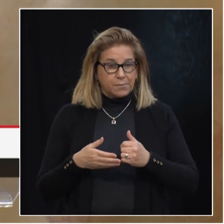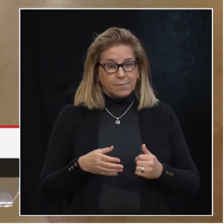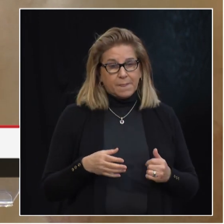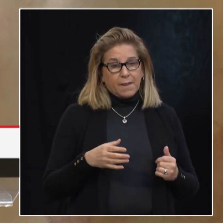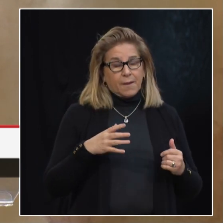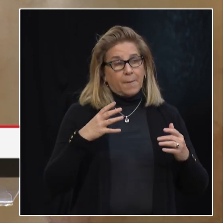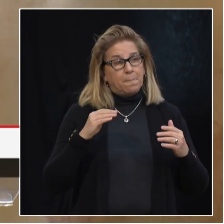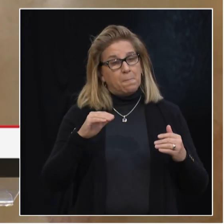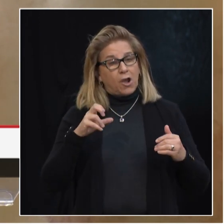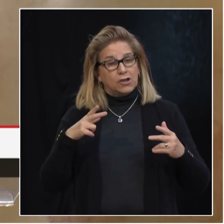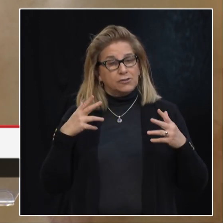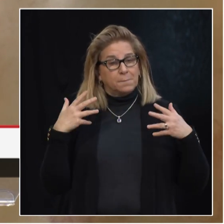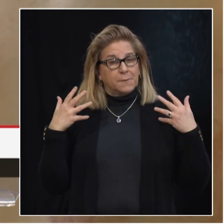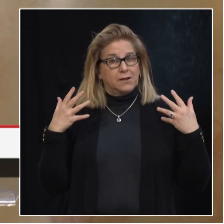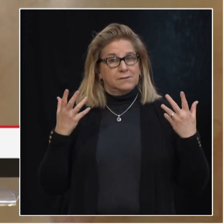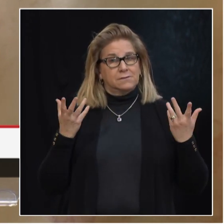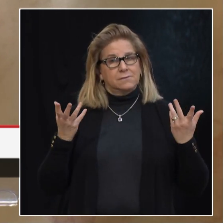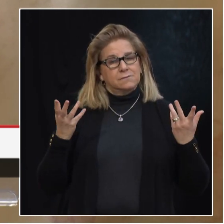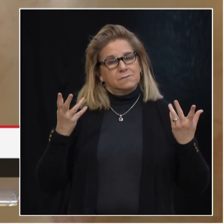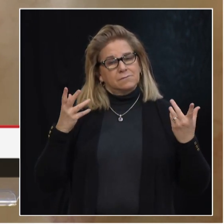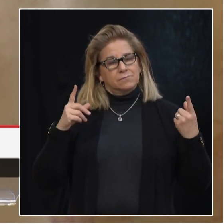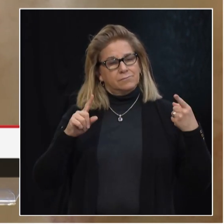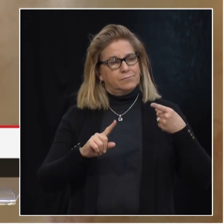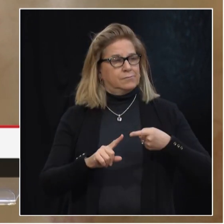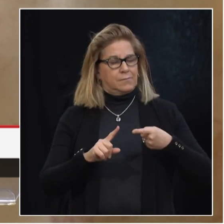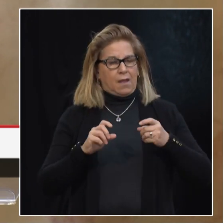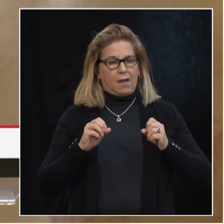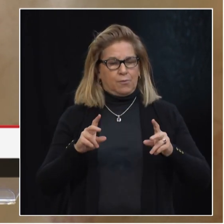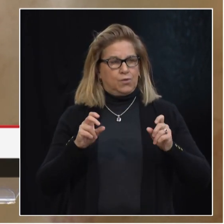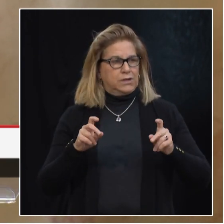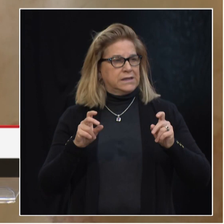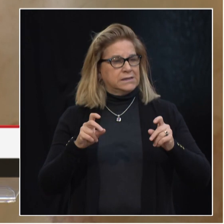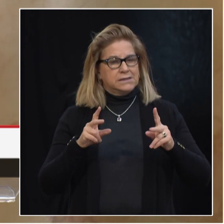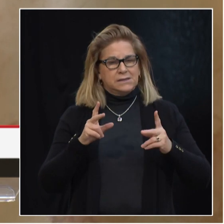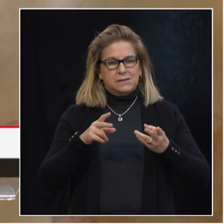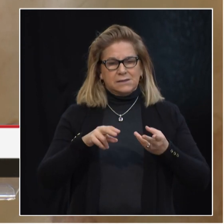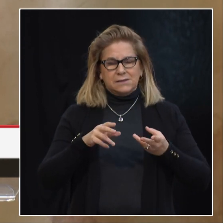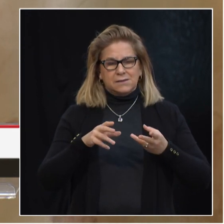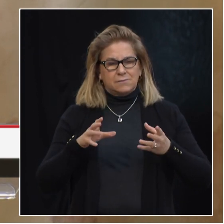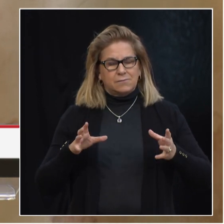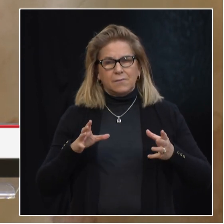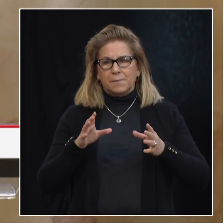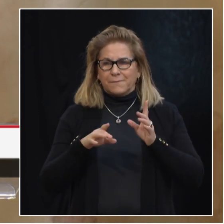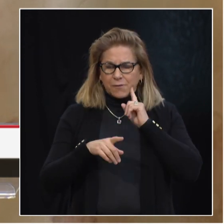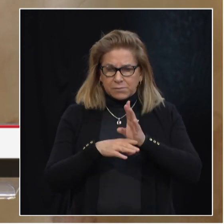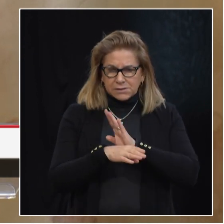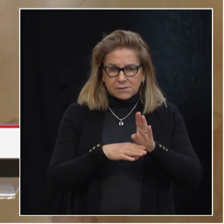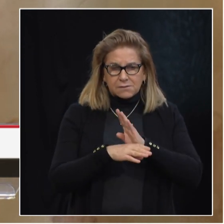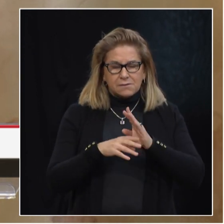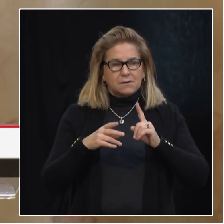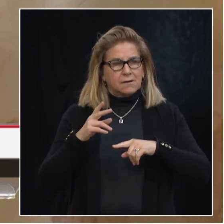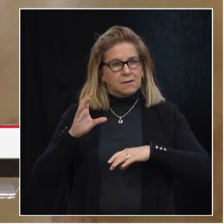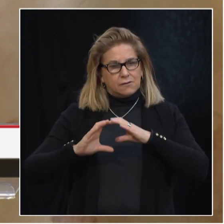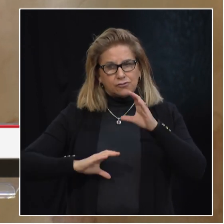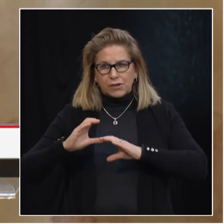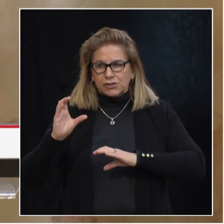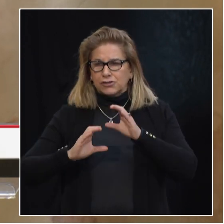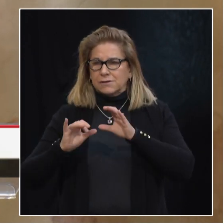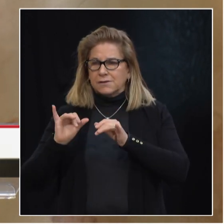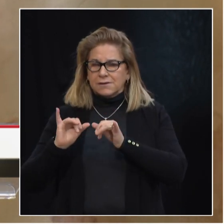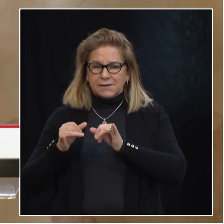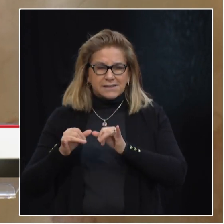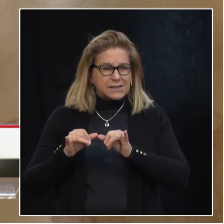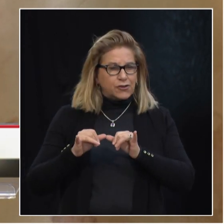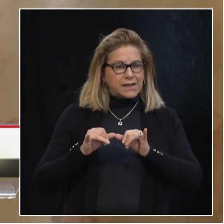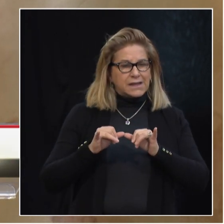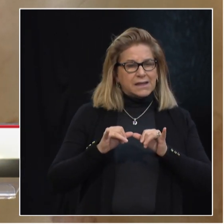opportunities for developers, construction and engineering firms, and tradespeople. Our economic engine both supports and depends